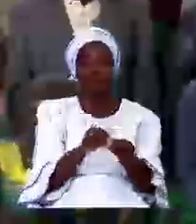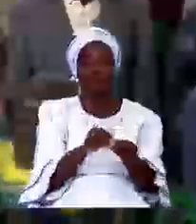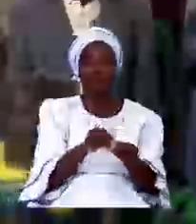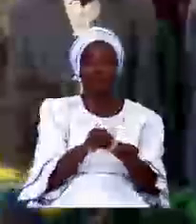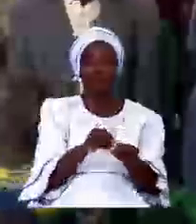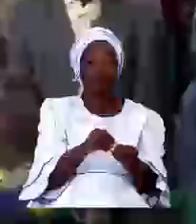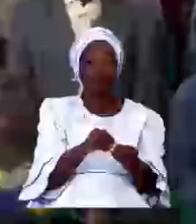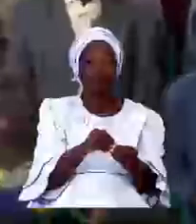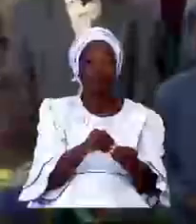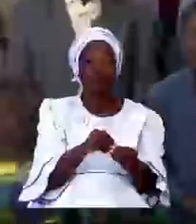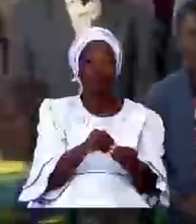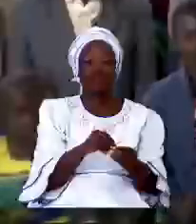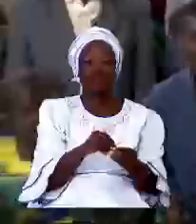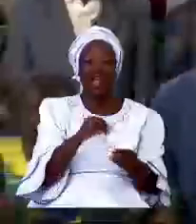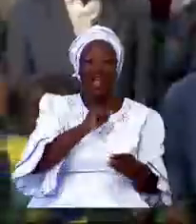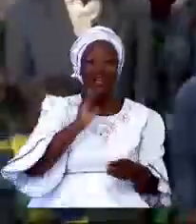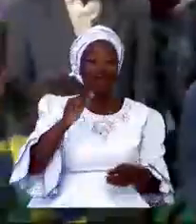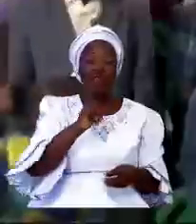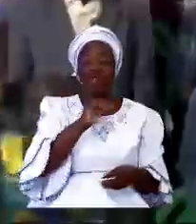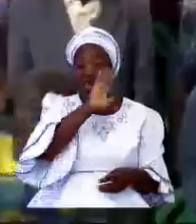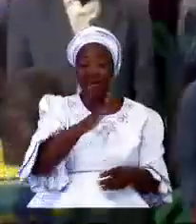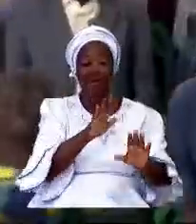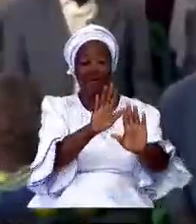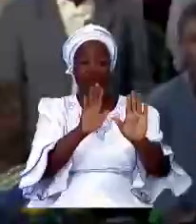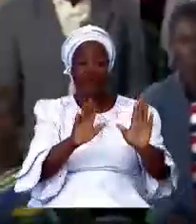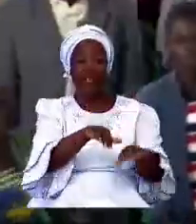I'll never be lukewarm